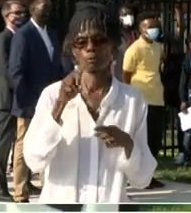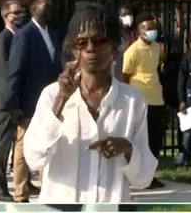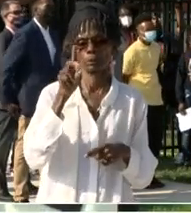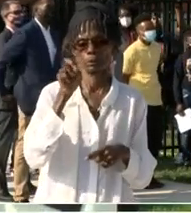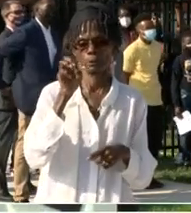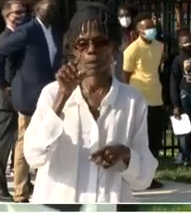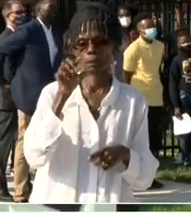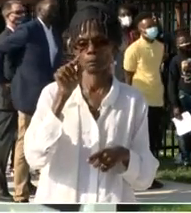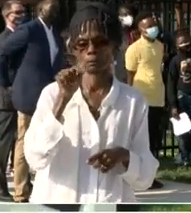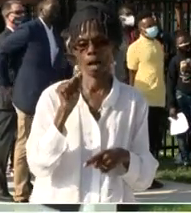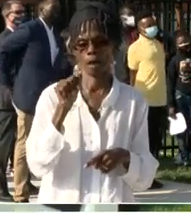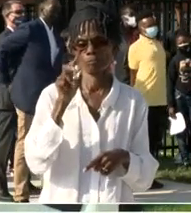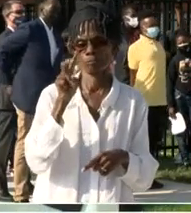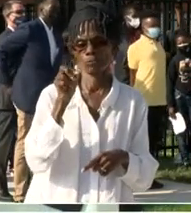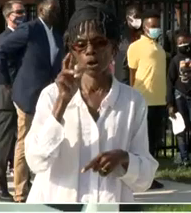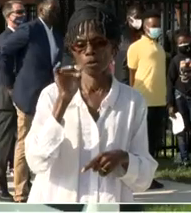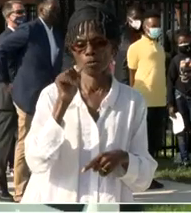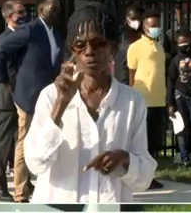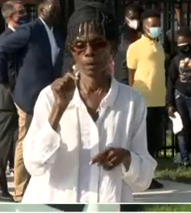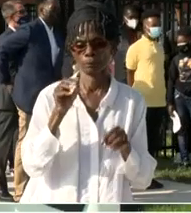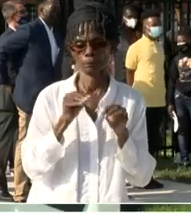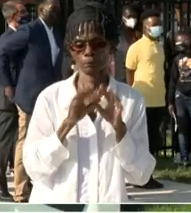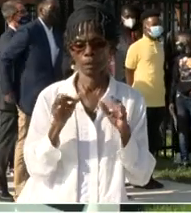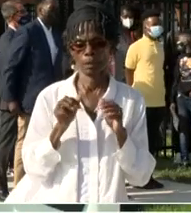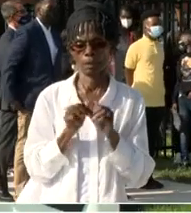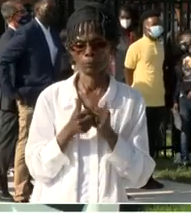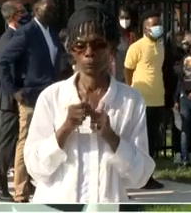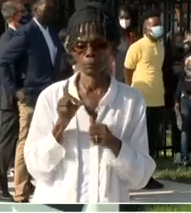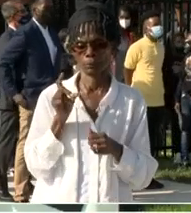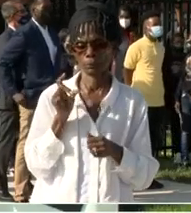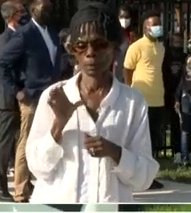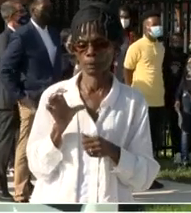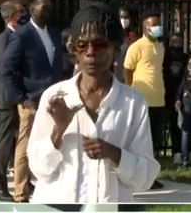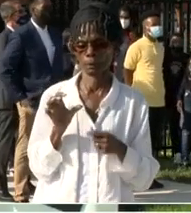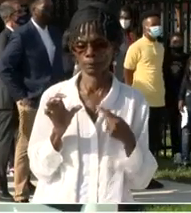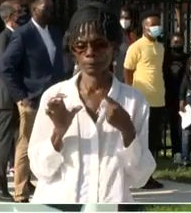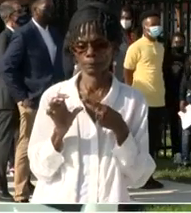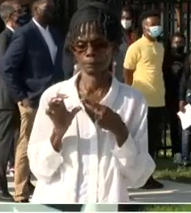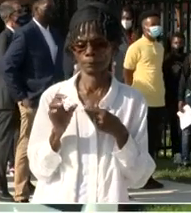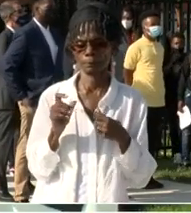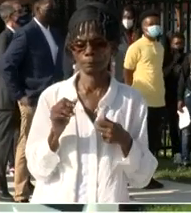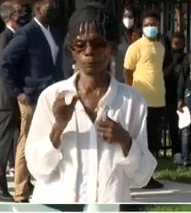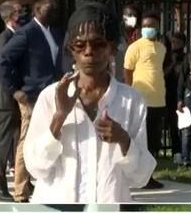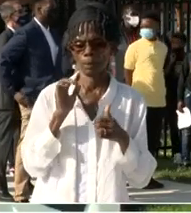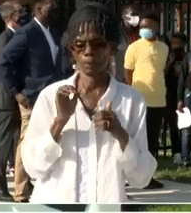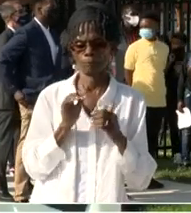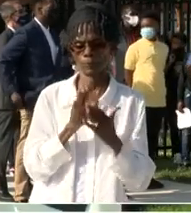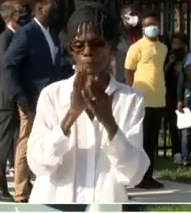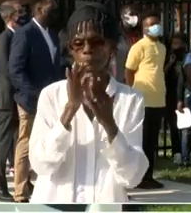the Delta variant into account and factored into how we reopen schools?